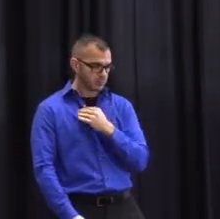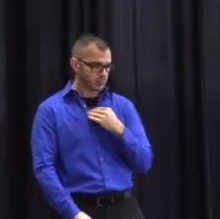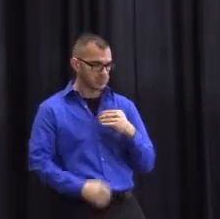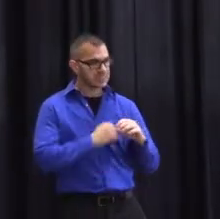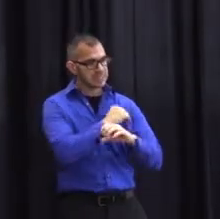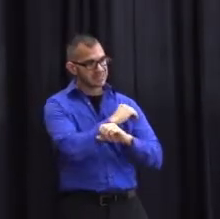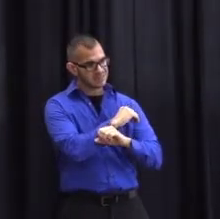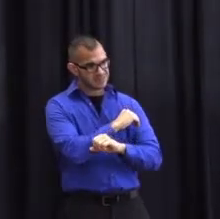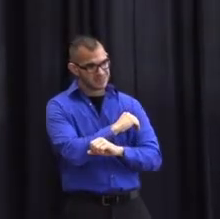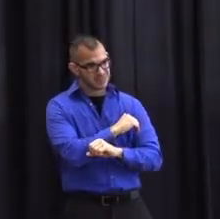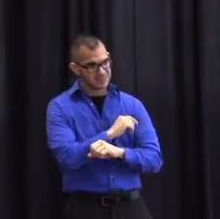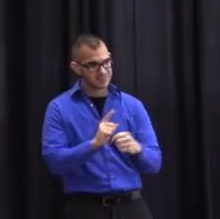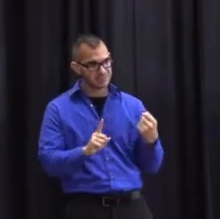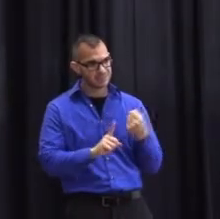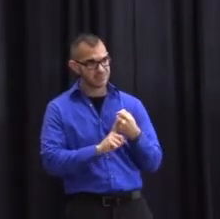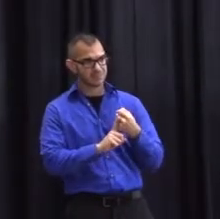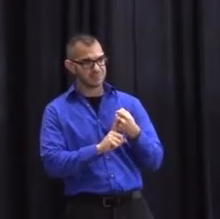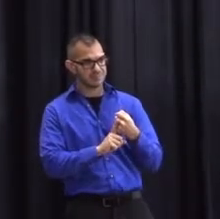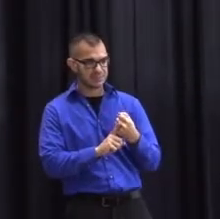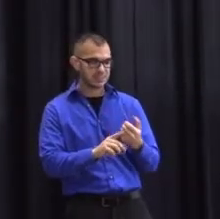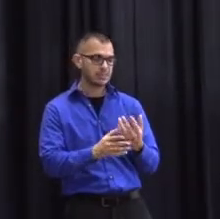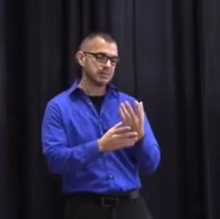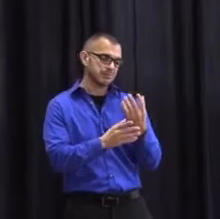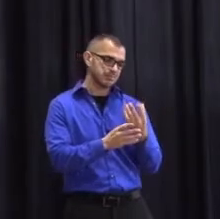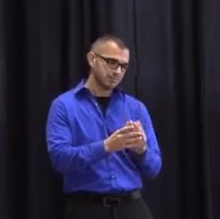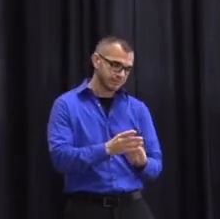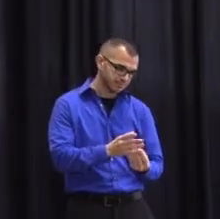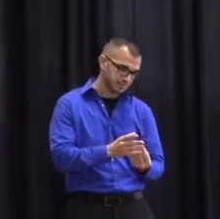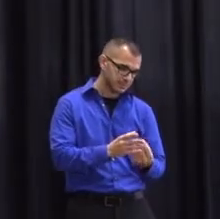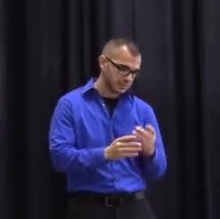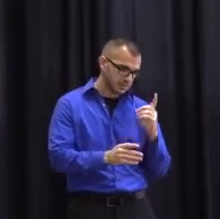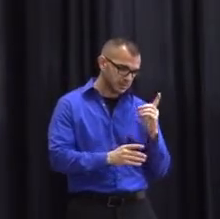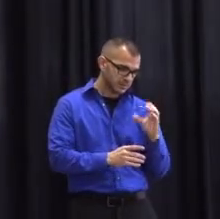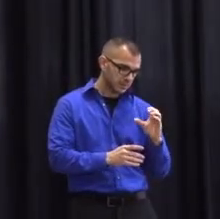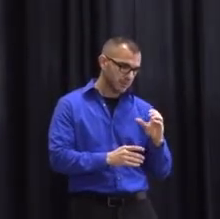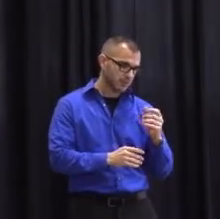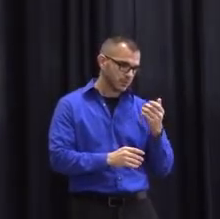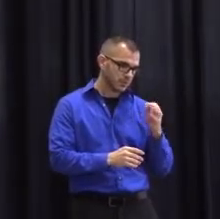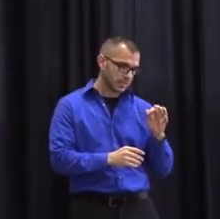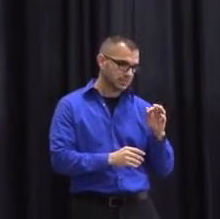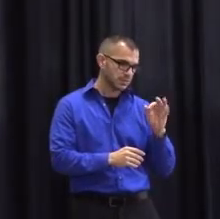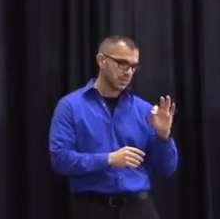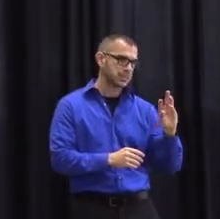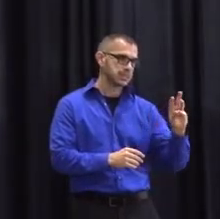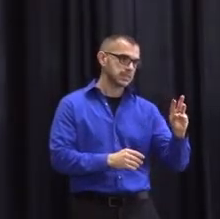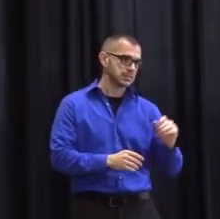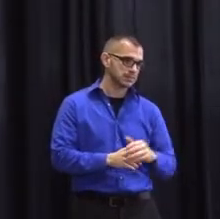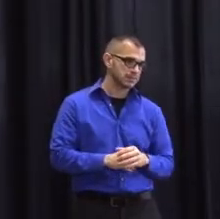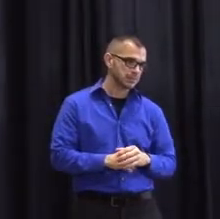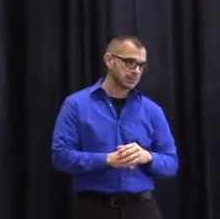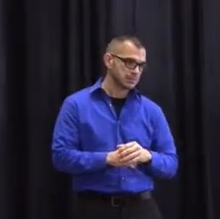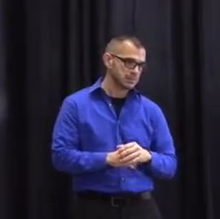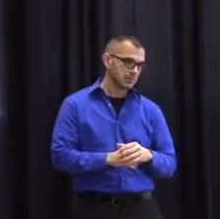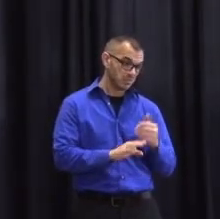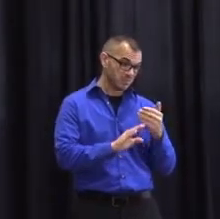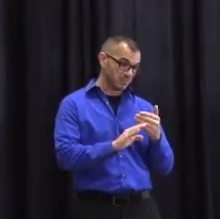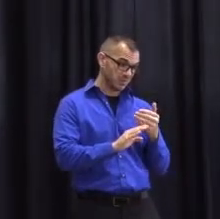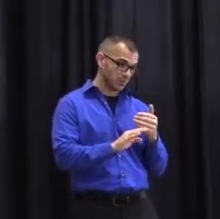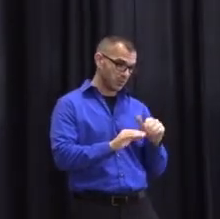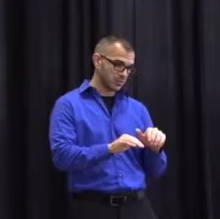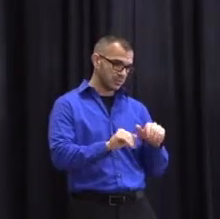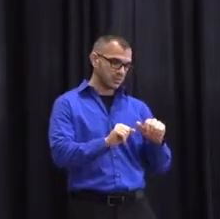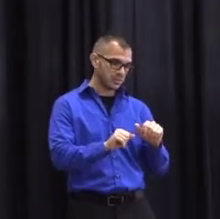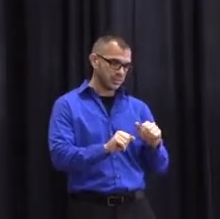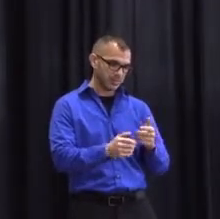cancer. And she passed away in December 1996, before she was able to take